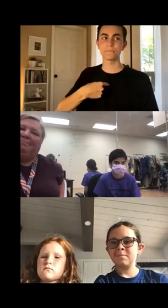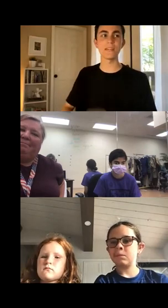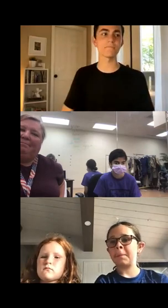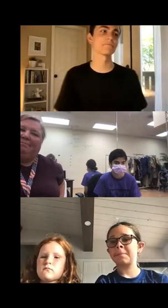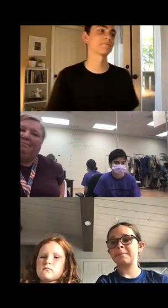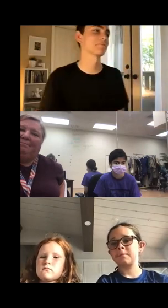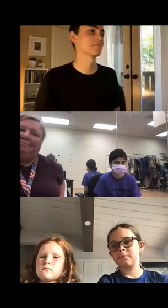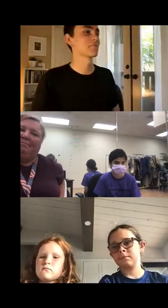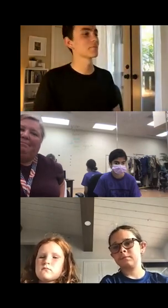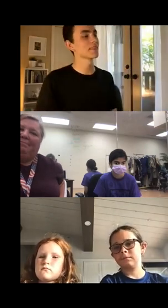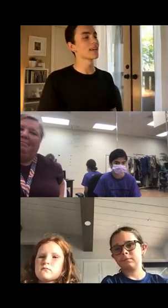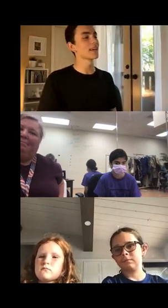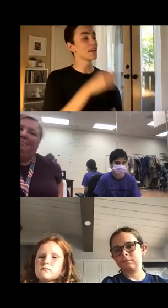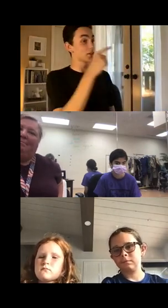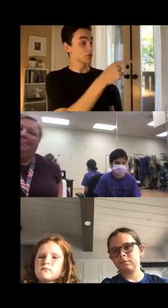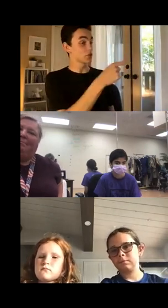me.